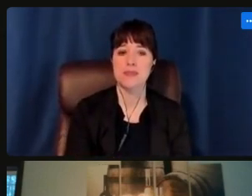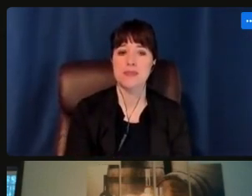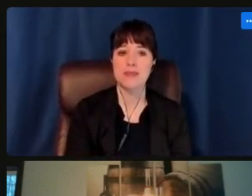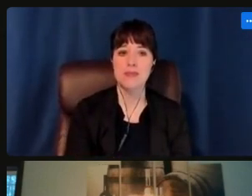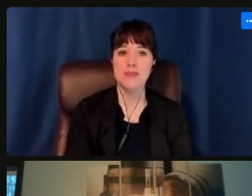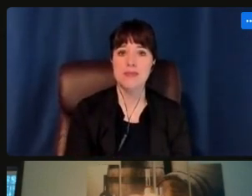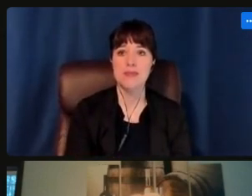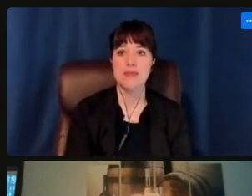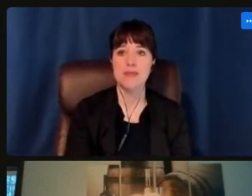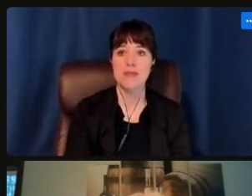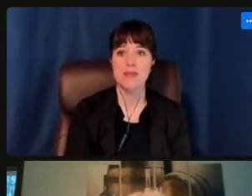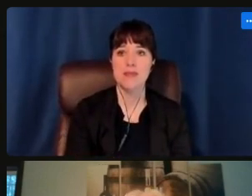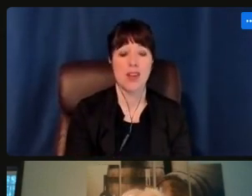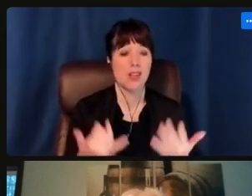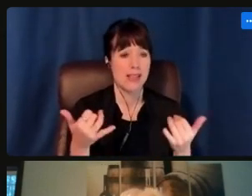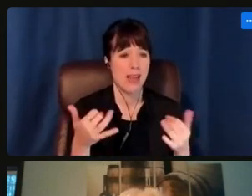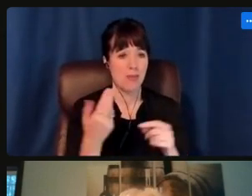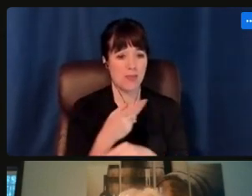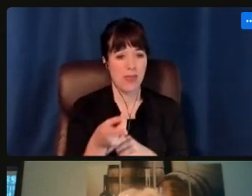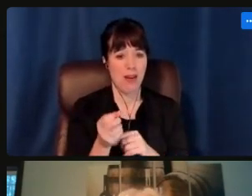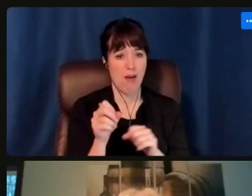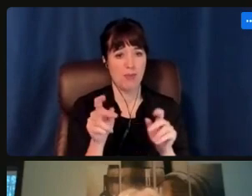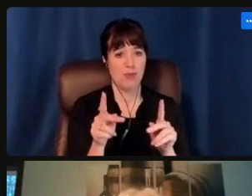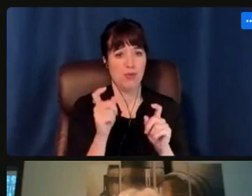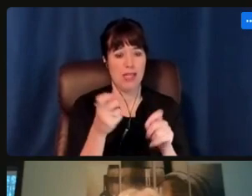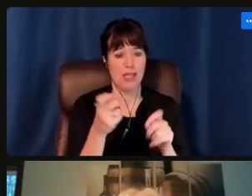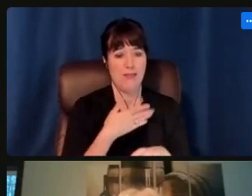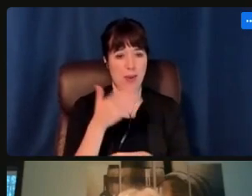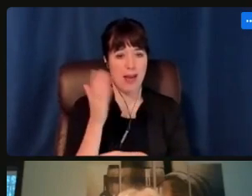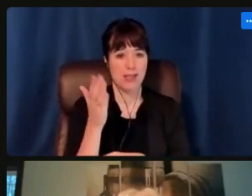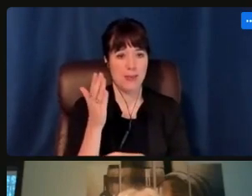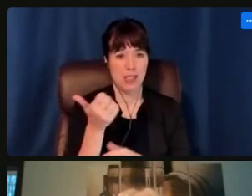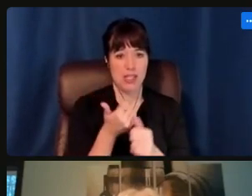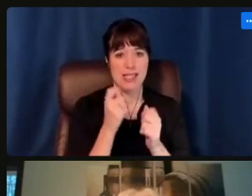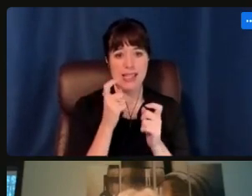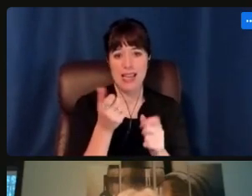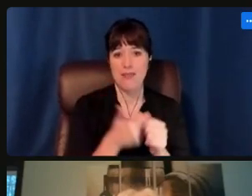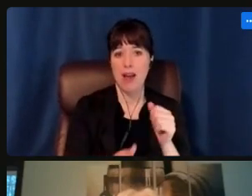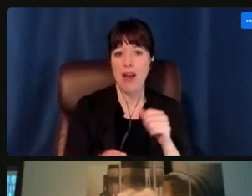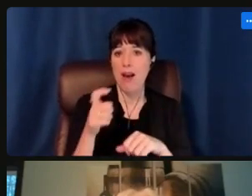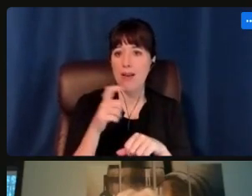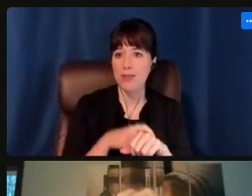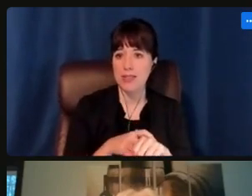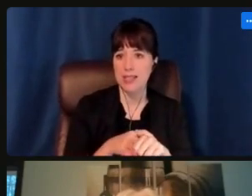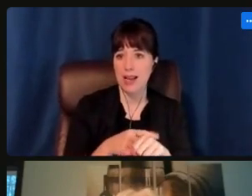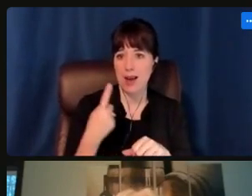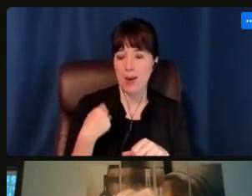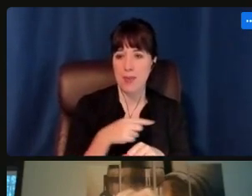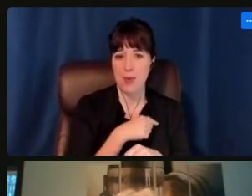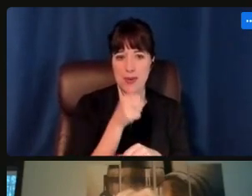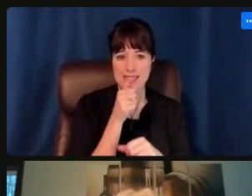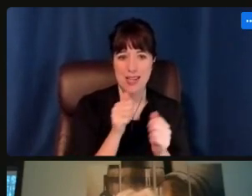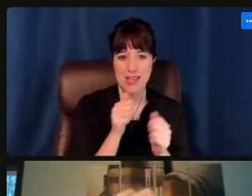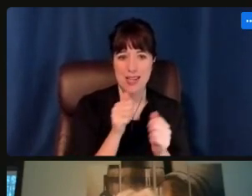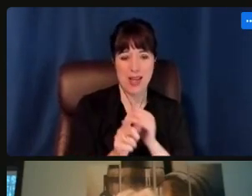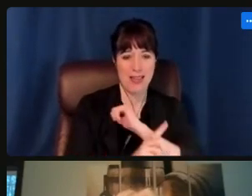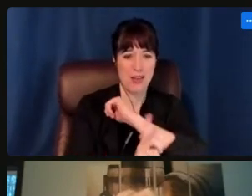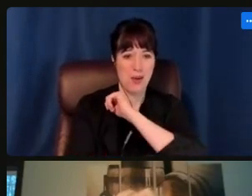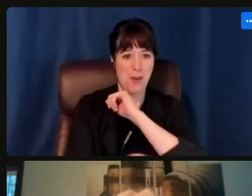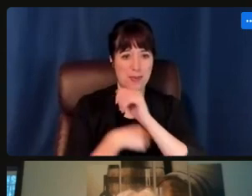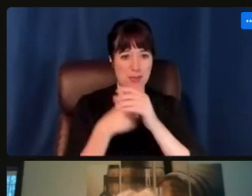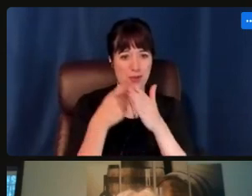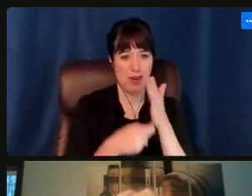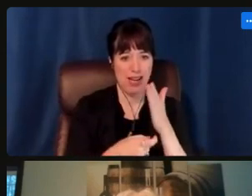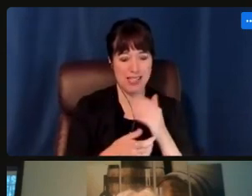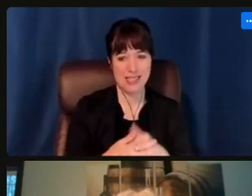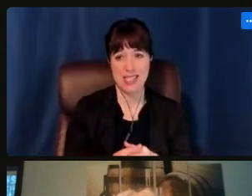I'm going to take this opportunity to kind of give my speech that I give every time we deal with garbage rates, and that's that,